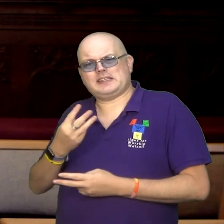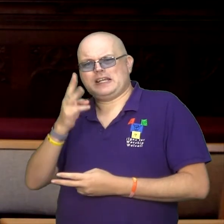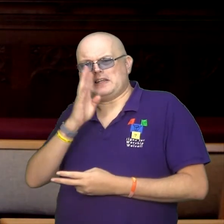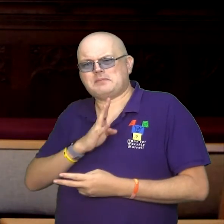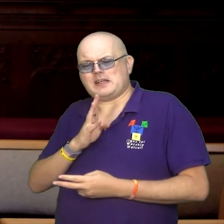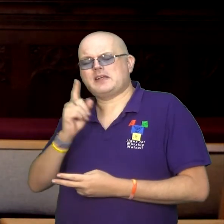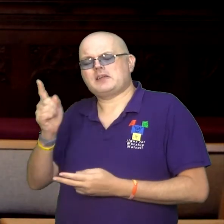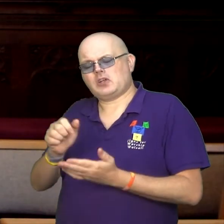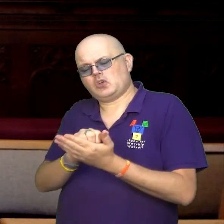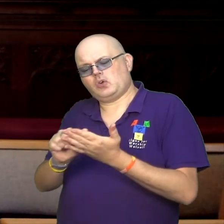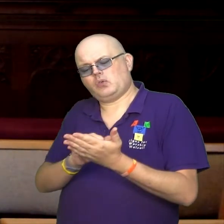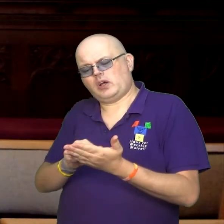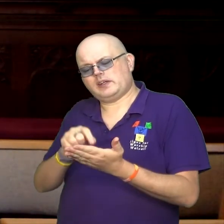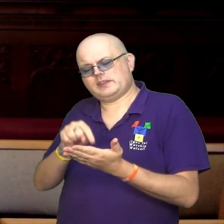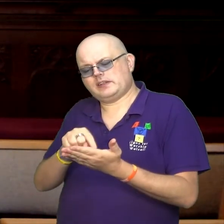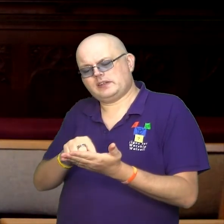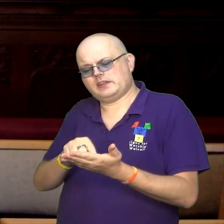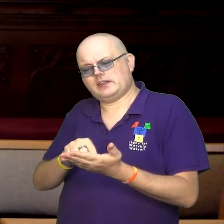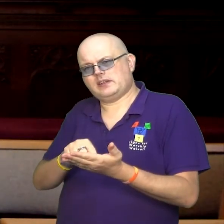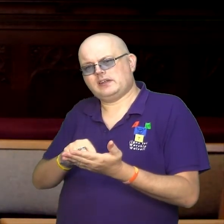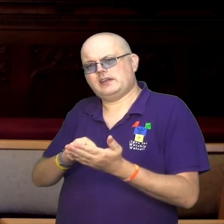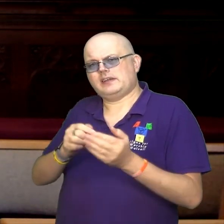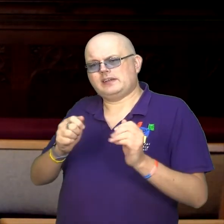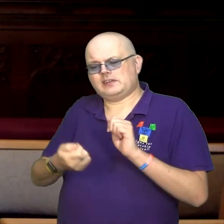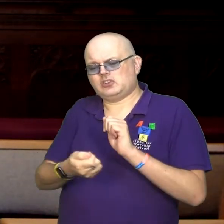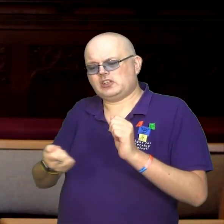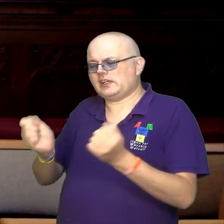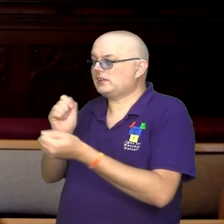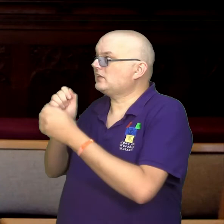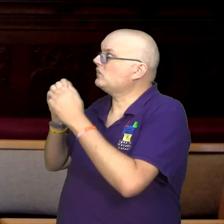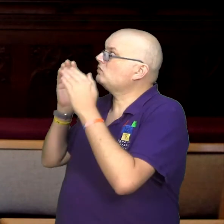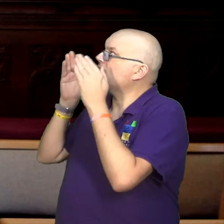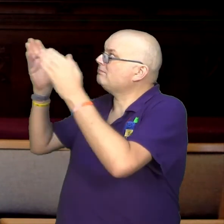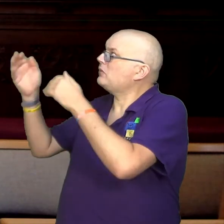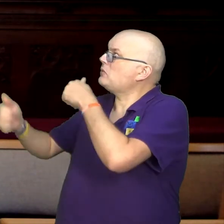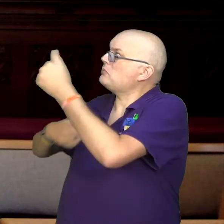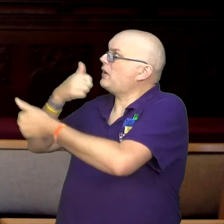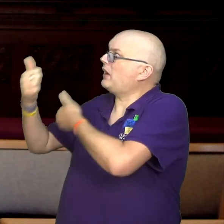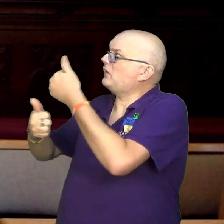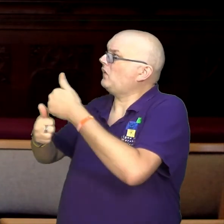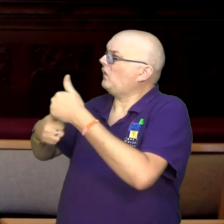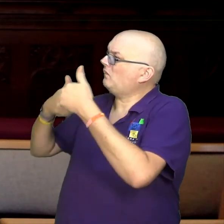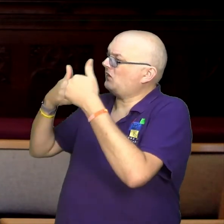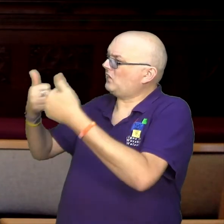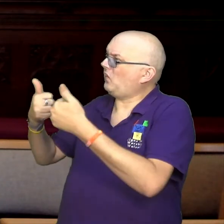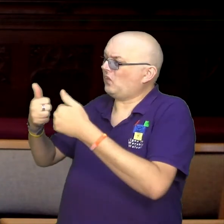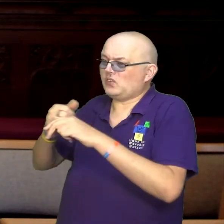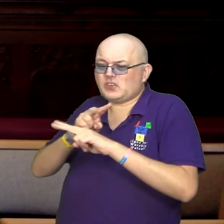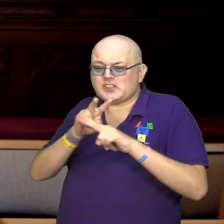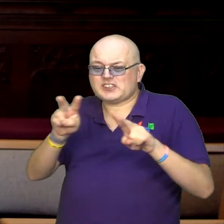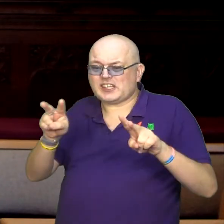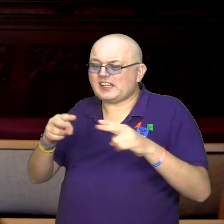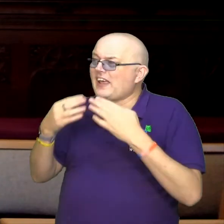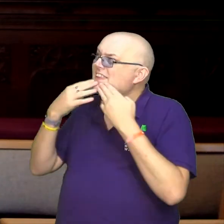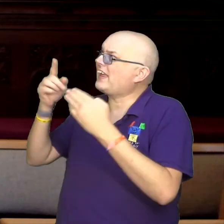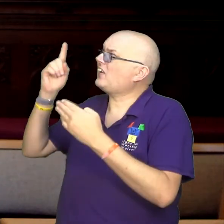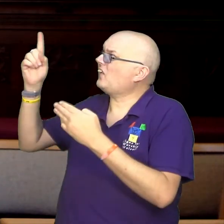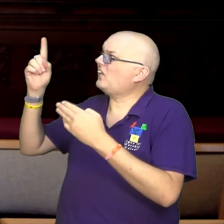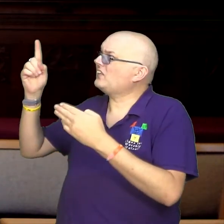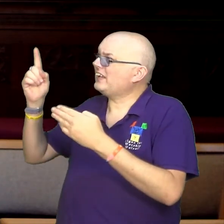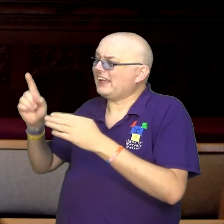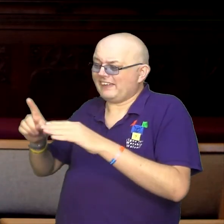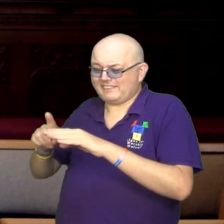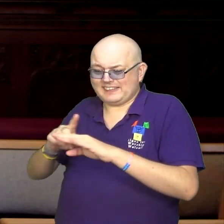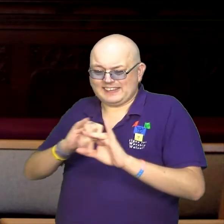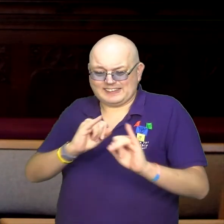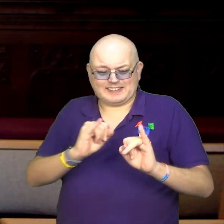can see that the writer turns to praise God, thanking him for the good things he can see, even if everything